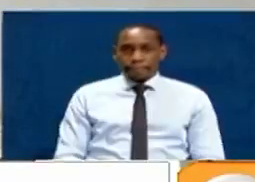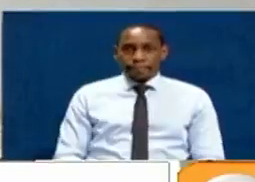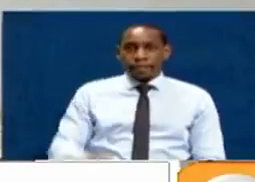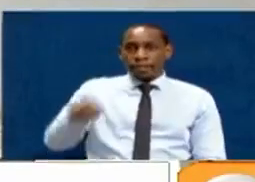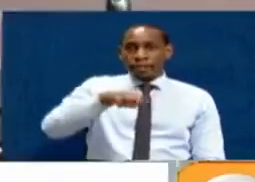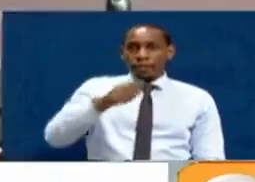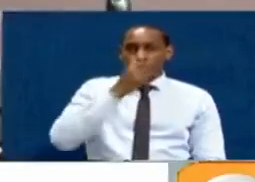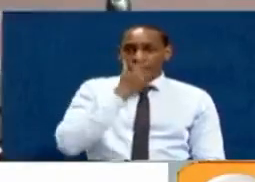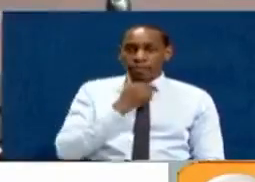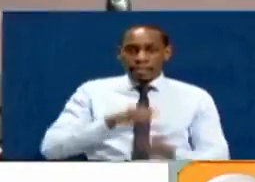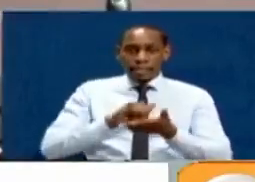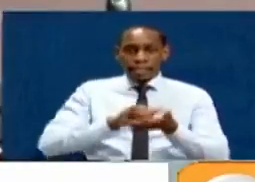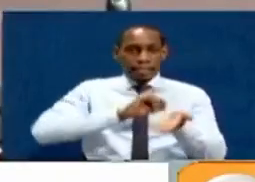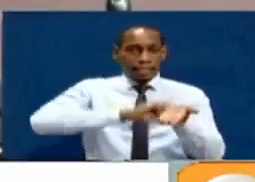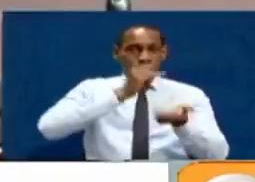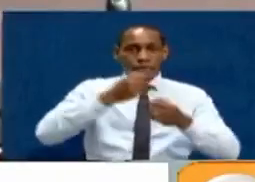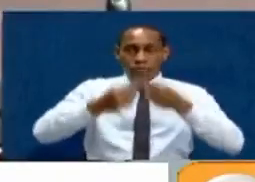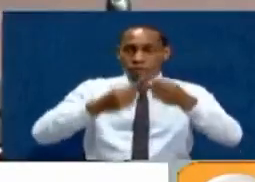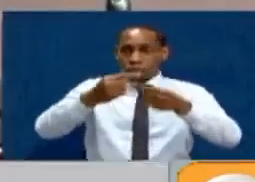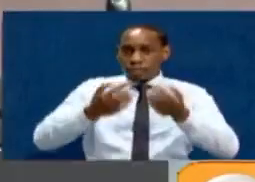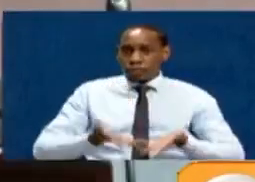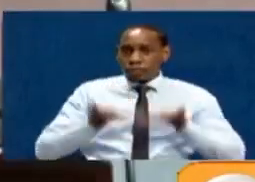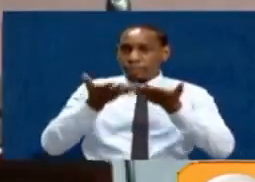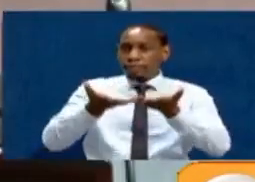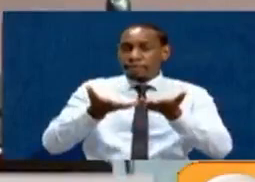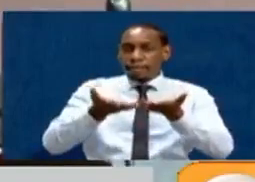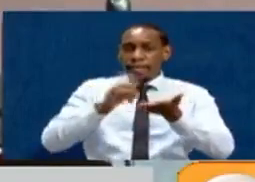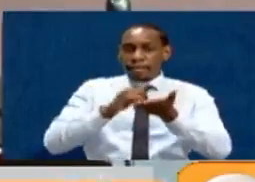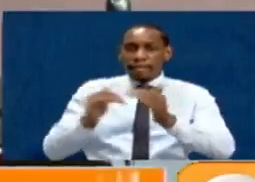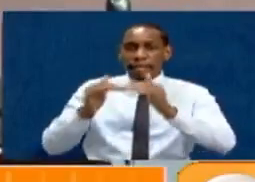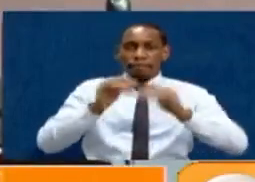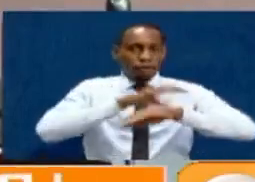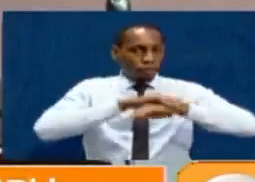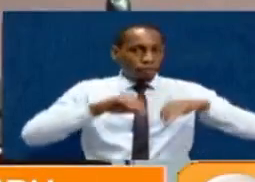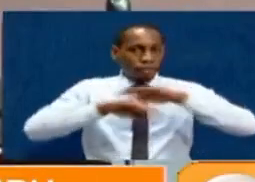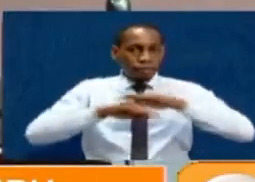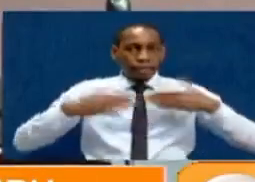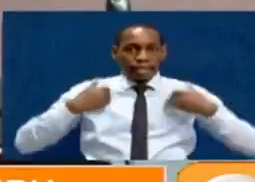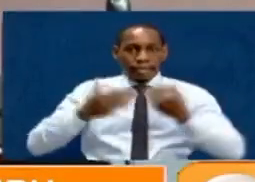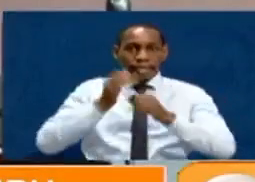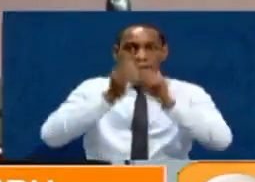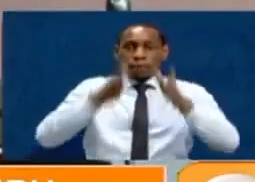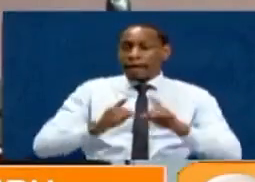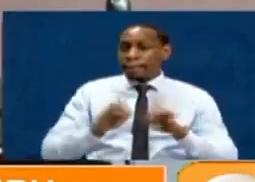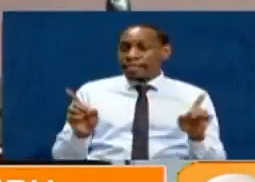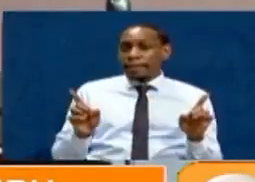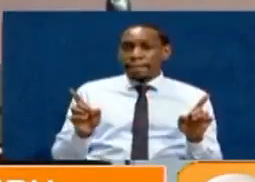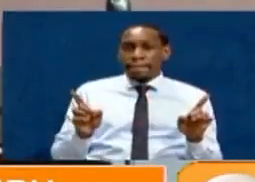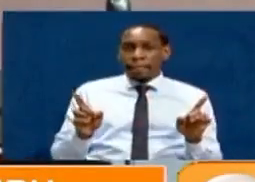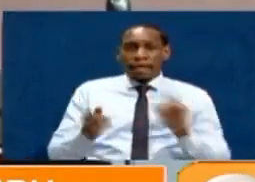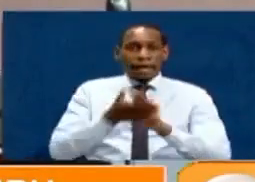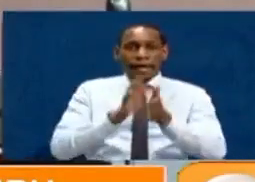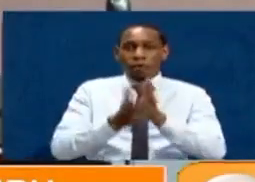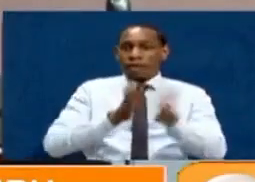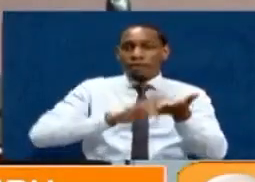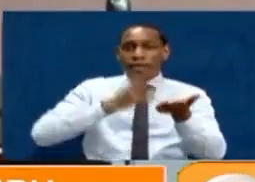wish that that cover continues to provide that level of comfort to the healthcare workers. But there